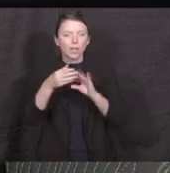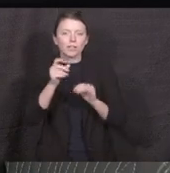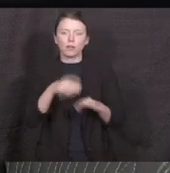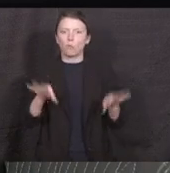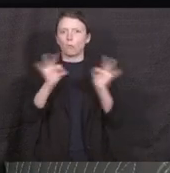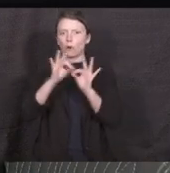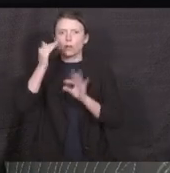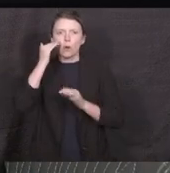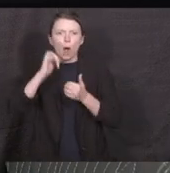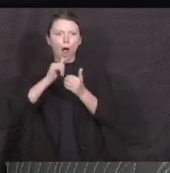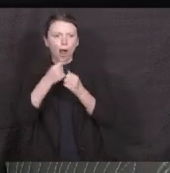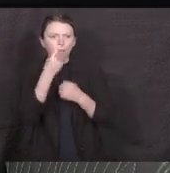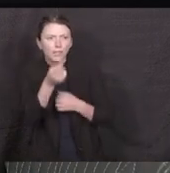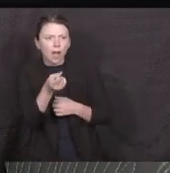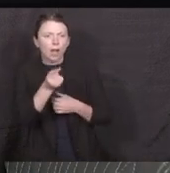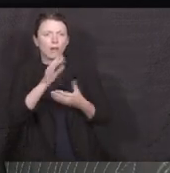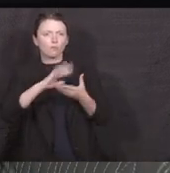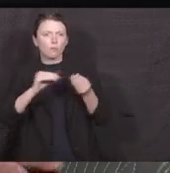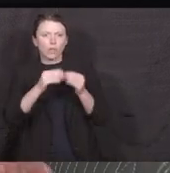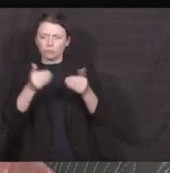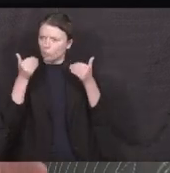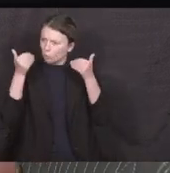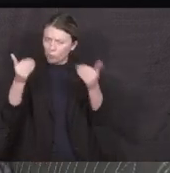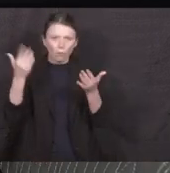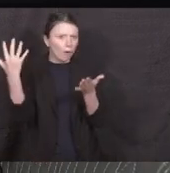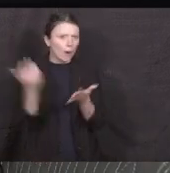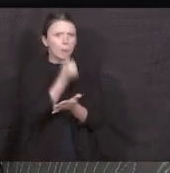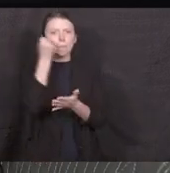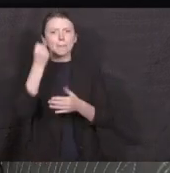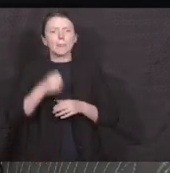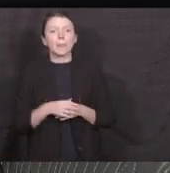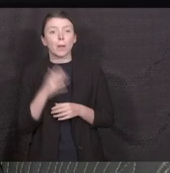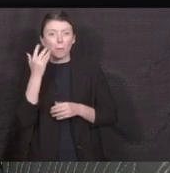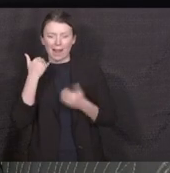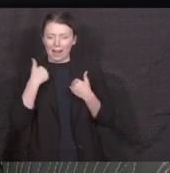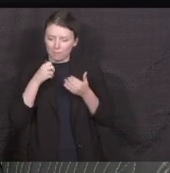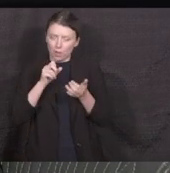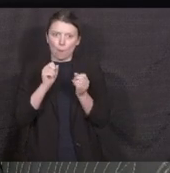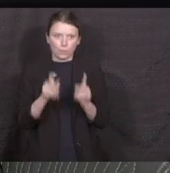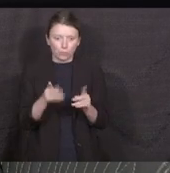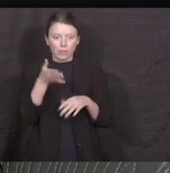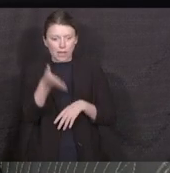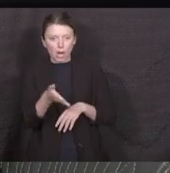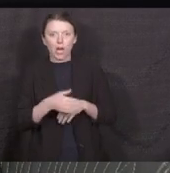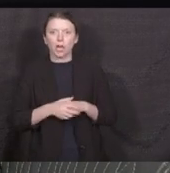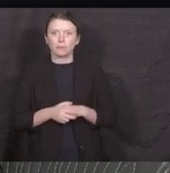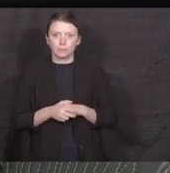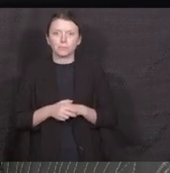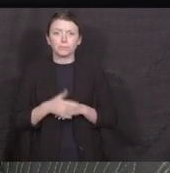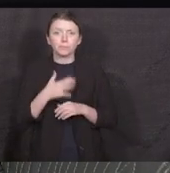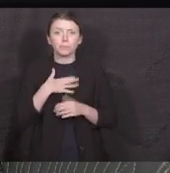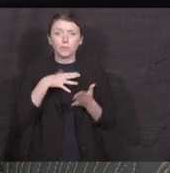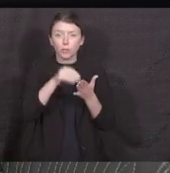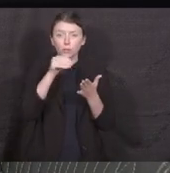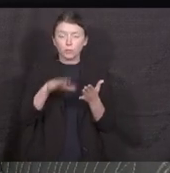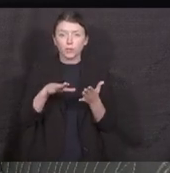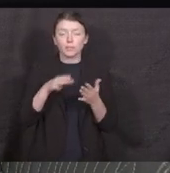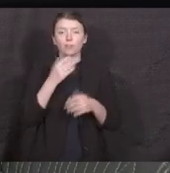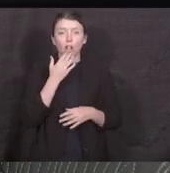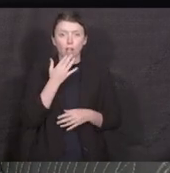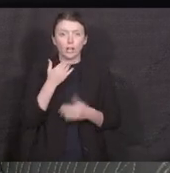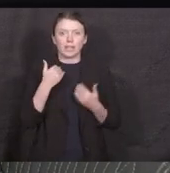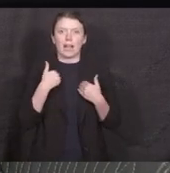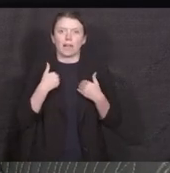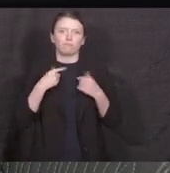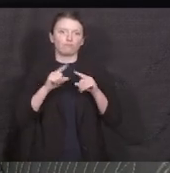stories and go for it, because there's an opportunity. And for my students of color, there are